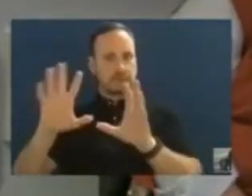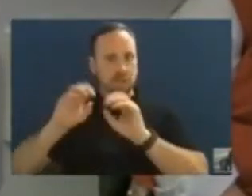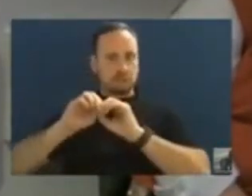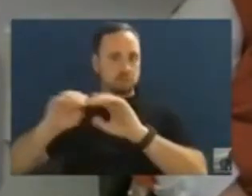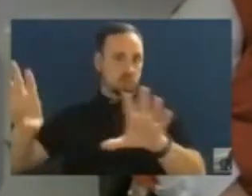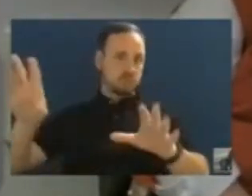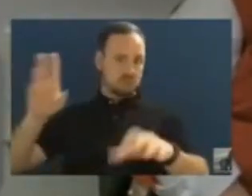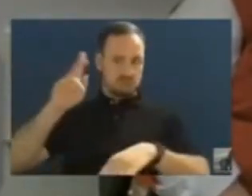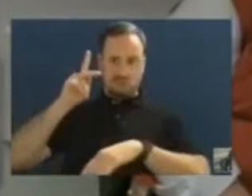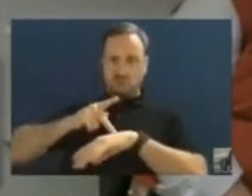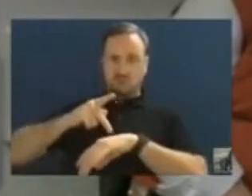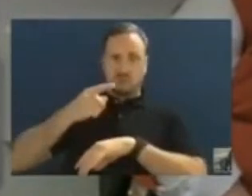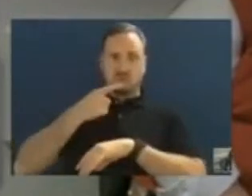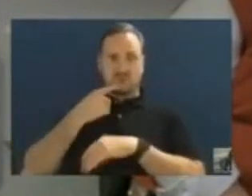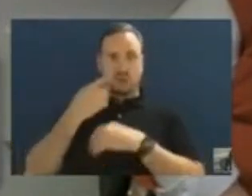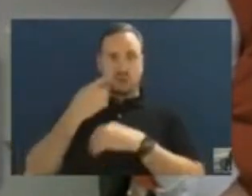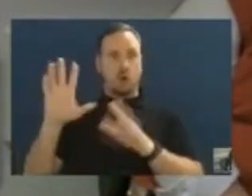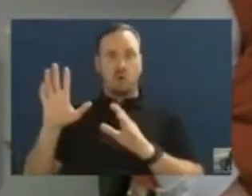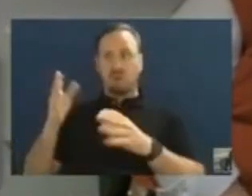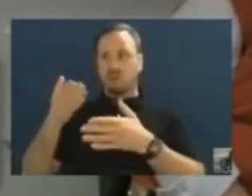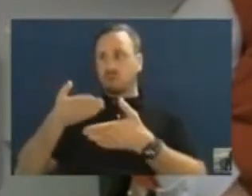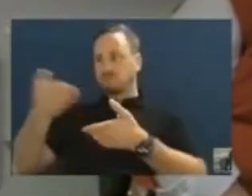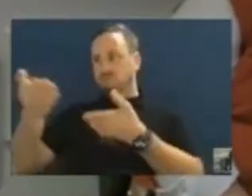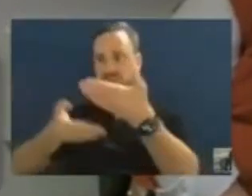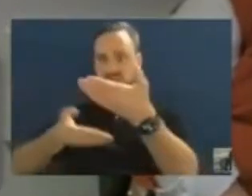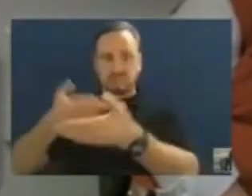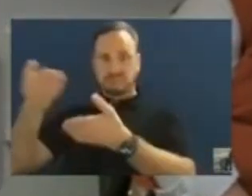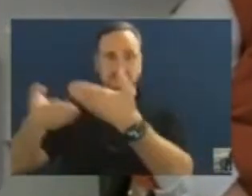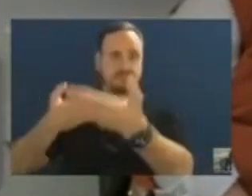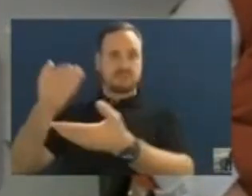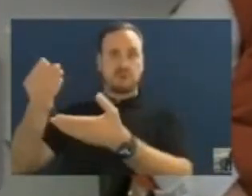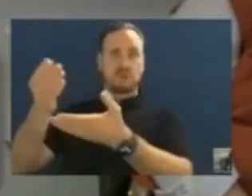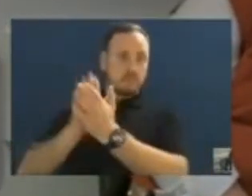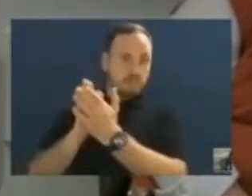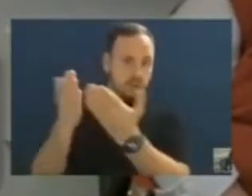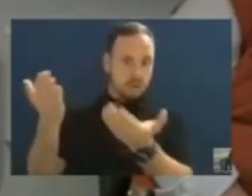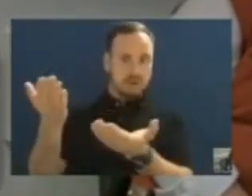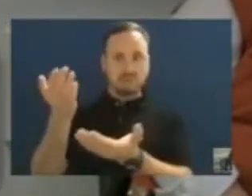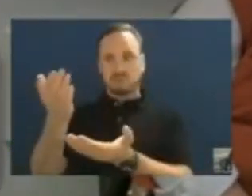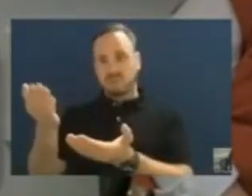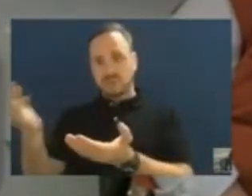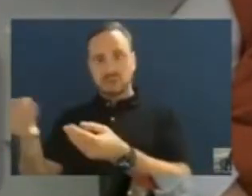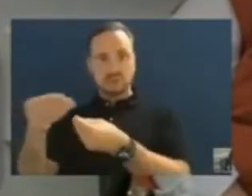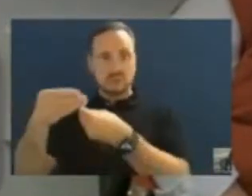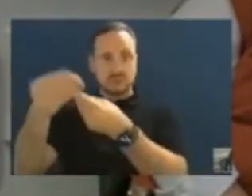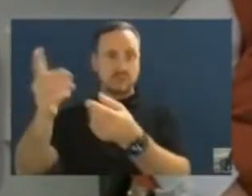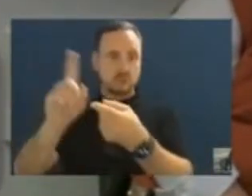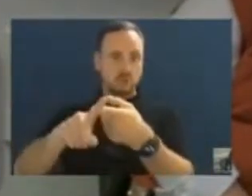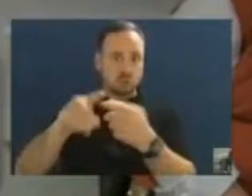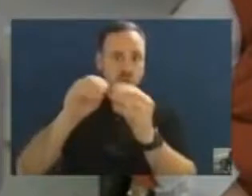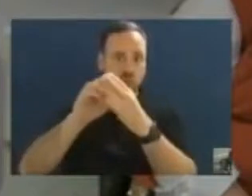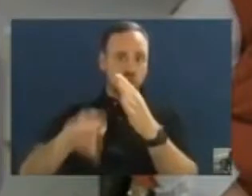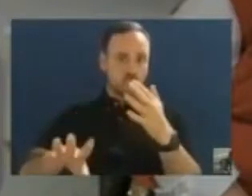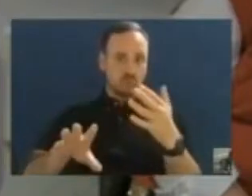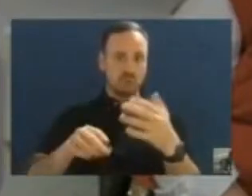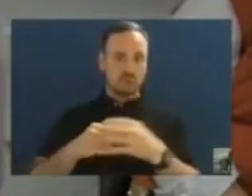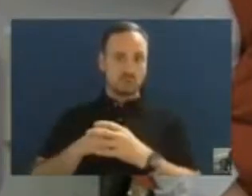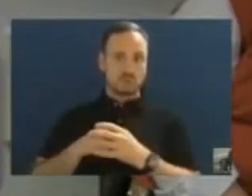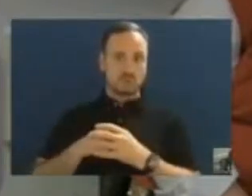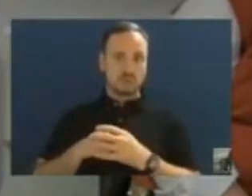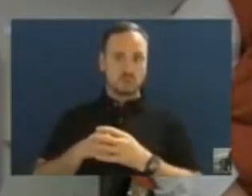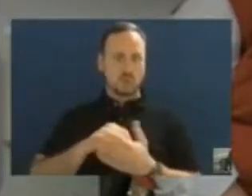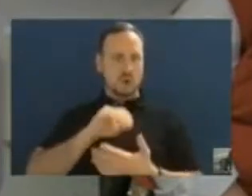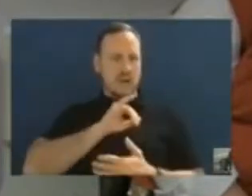had a delivery of books and things out to their students and manipulatives. So I hope that that will be looked at